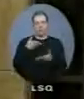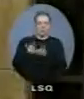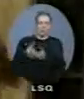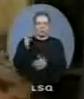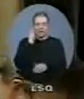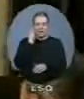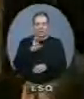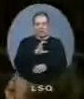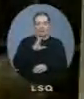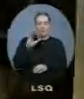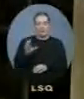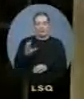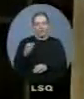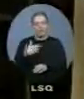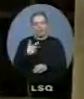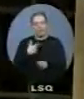destabilize the CBC?